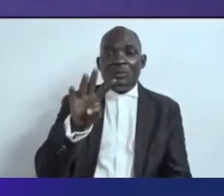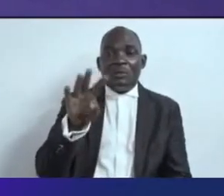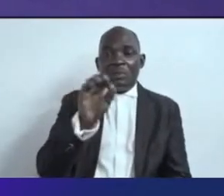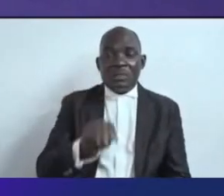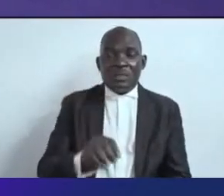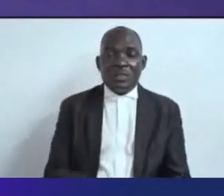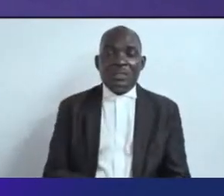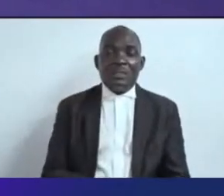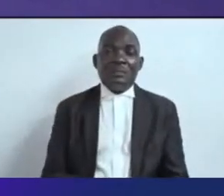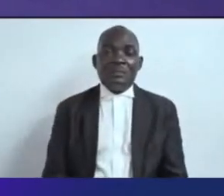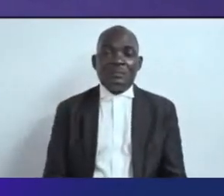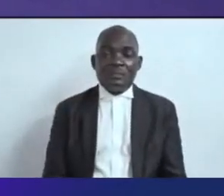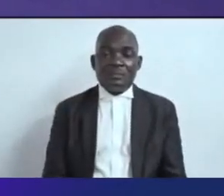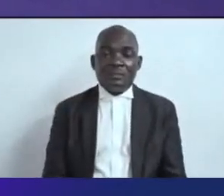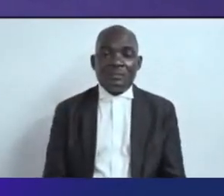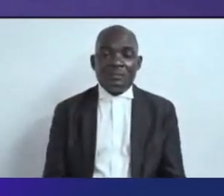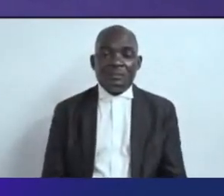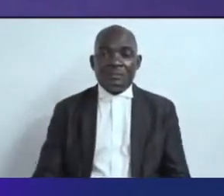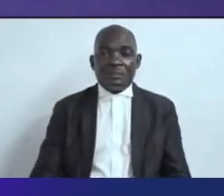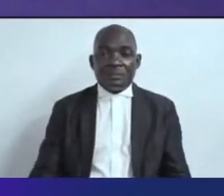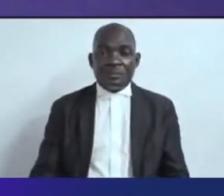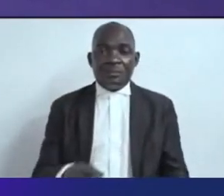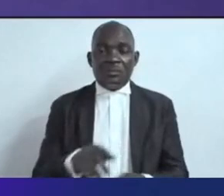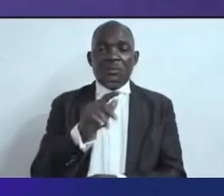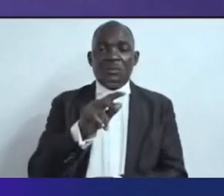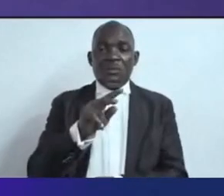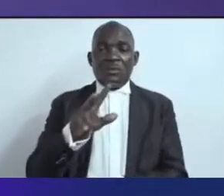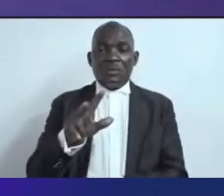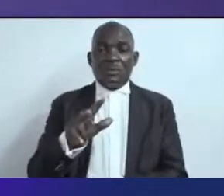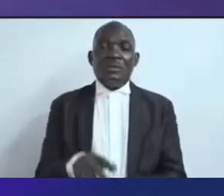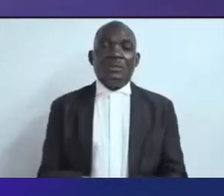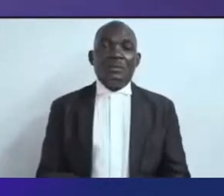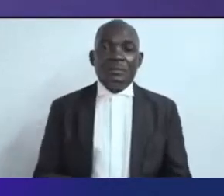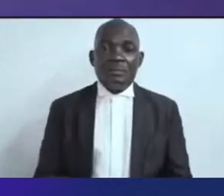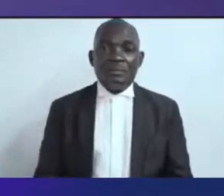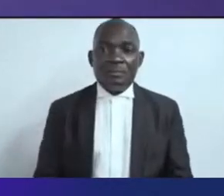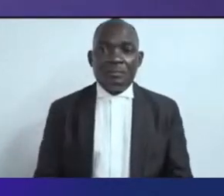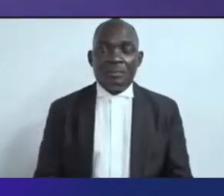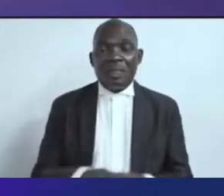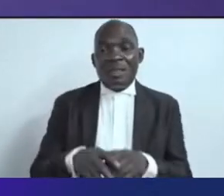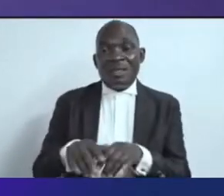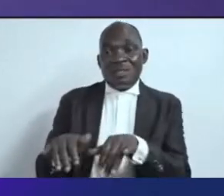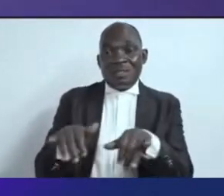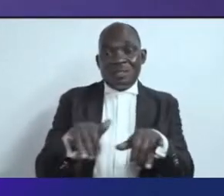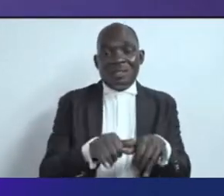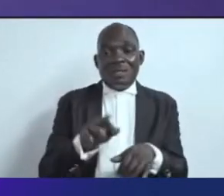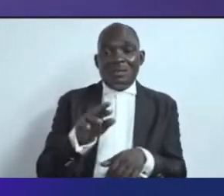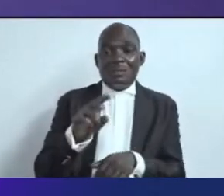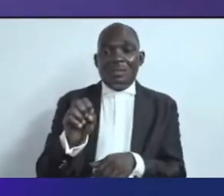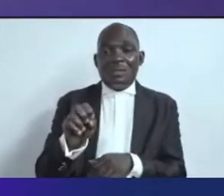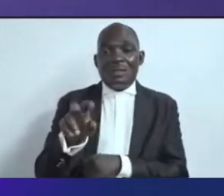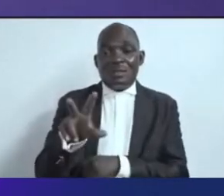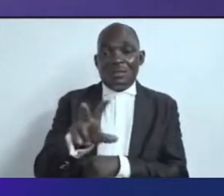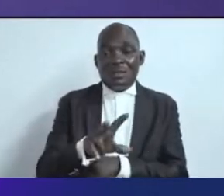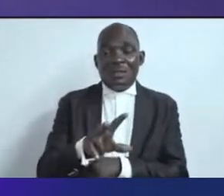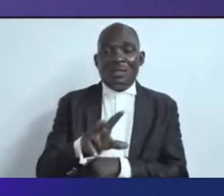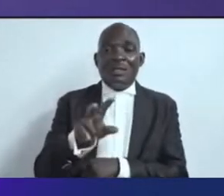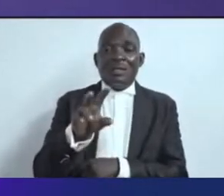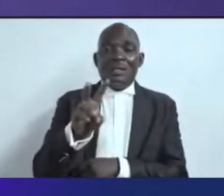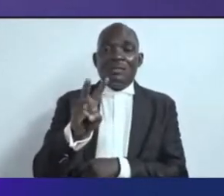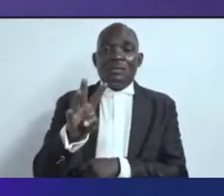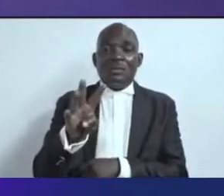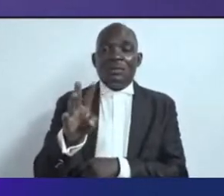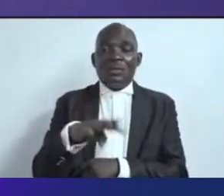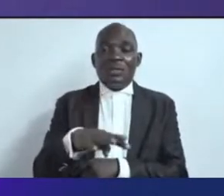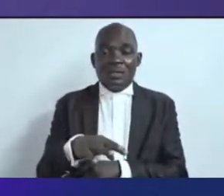27.84% in the corresponding period of 2023. Similarly, the rate on the 364-day